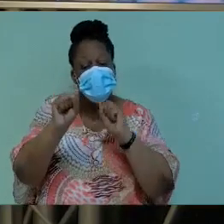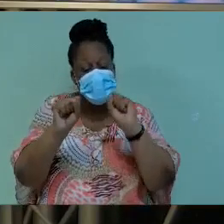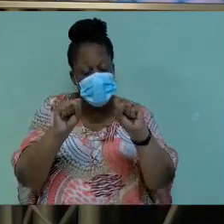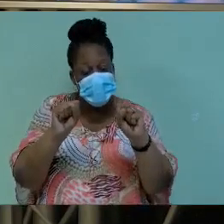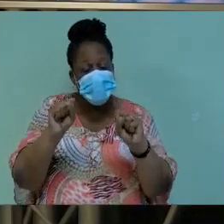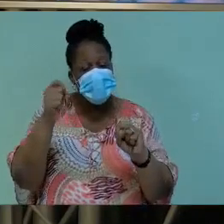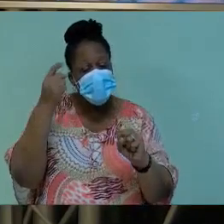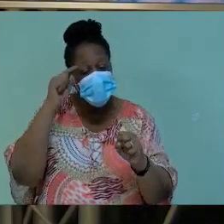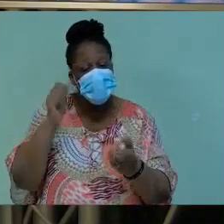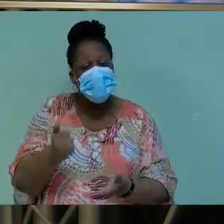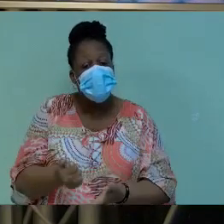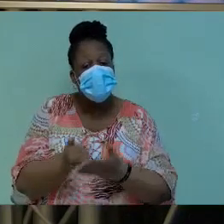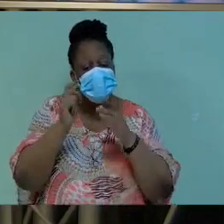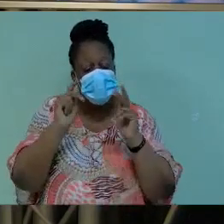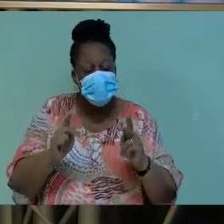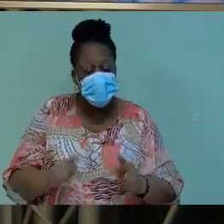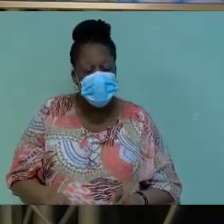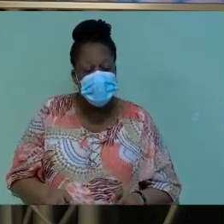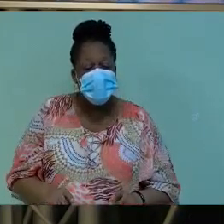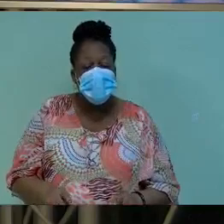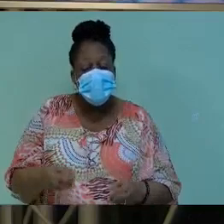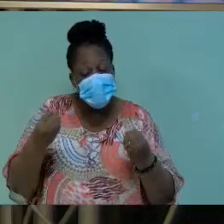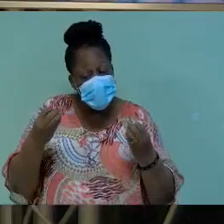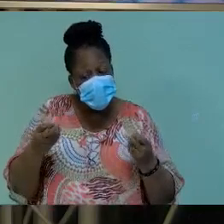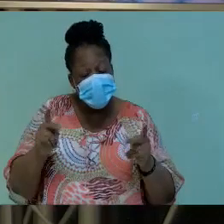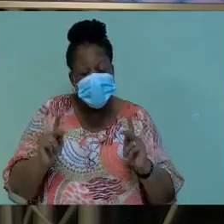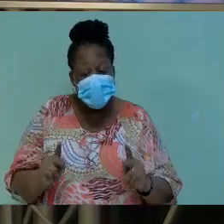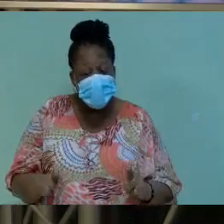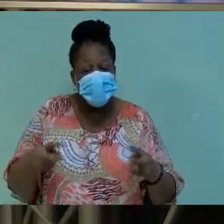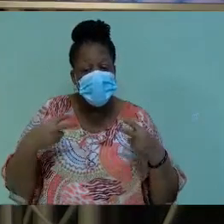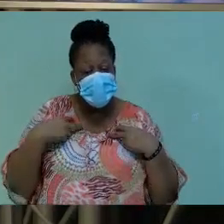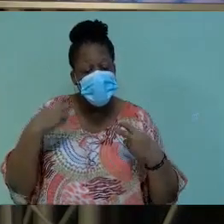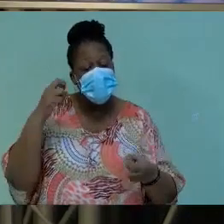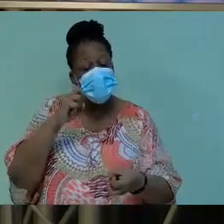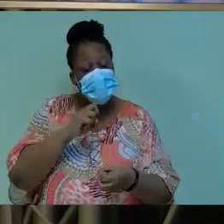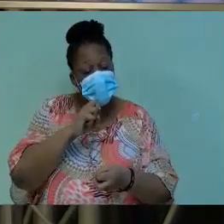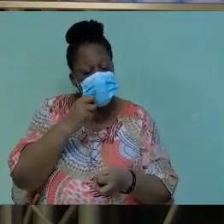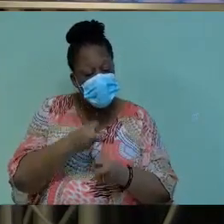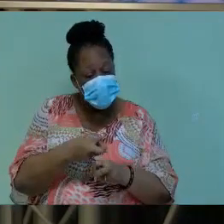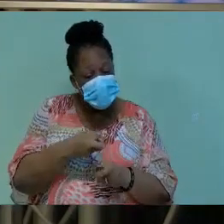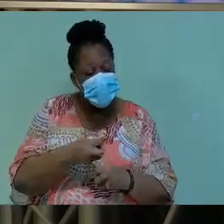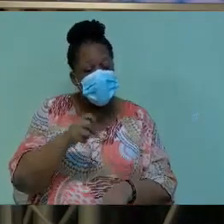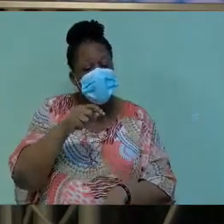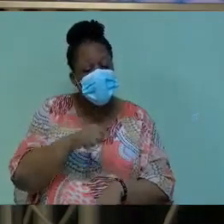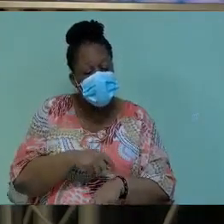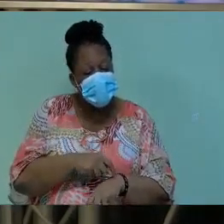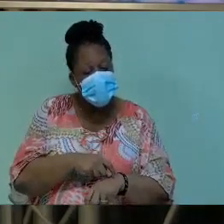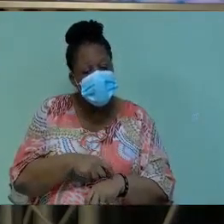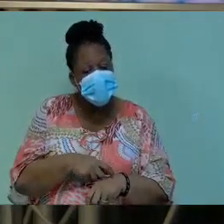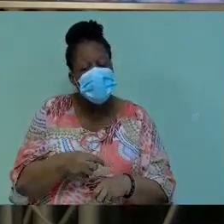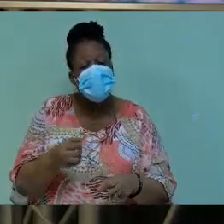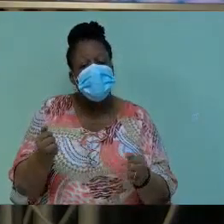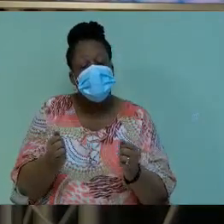they have some hardship to cope with the COVID-19